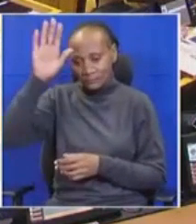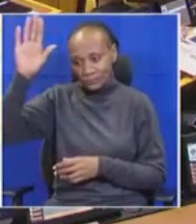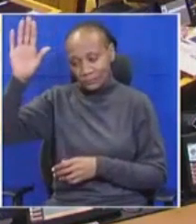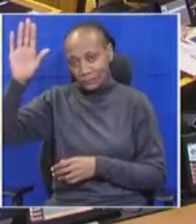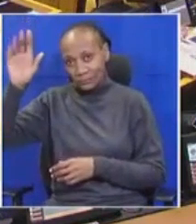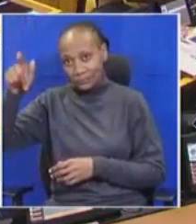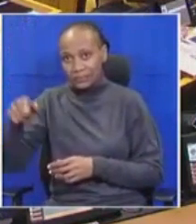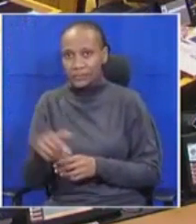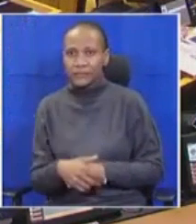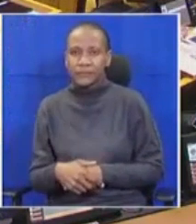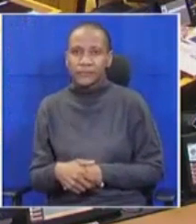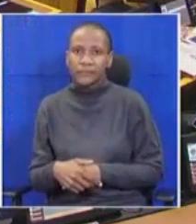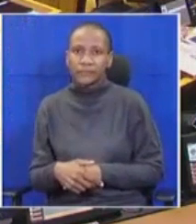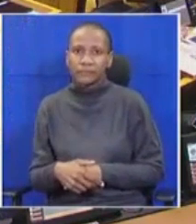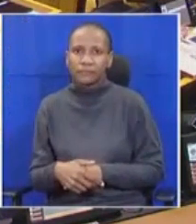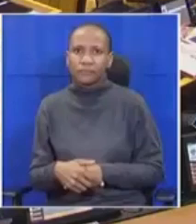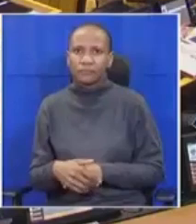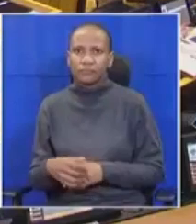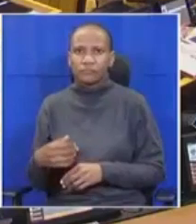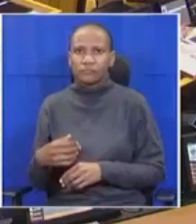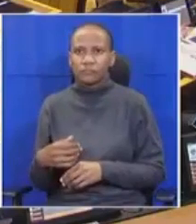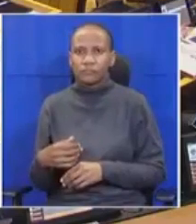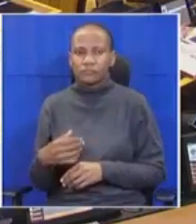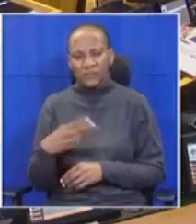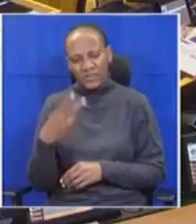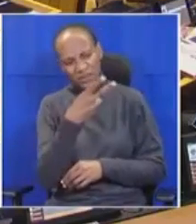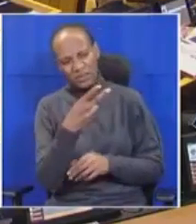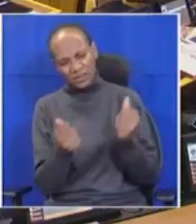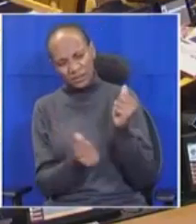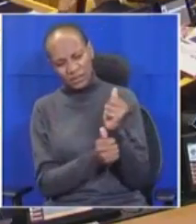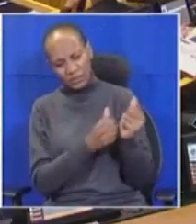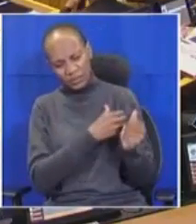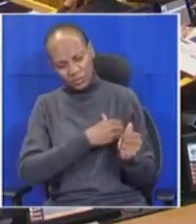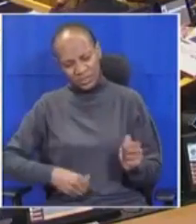I noticed that the Deputy President looks very tired.